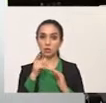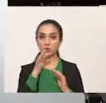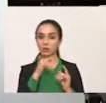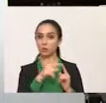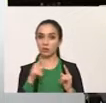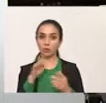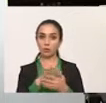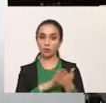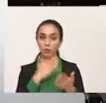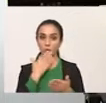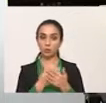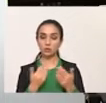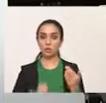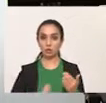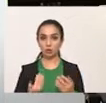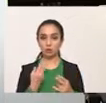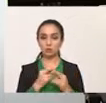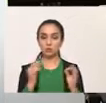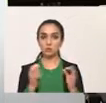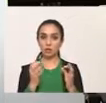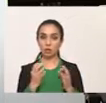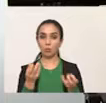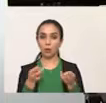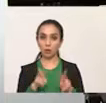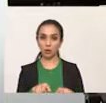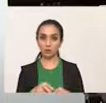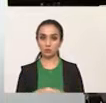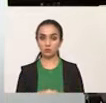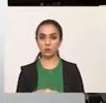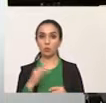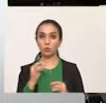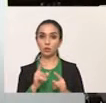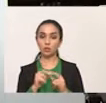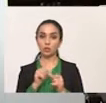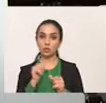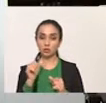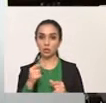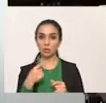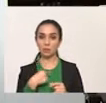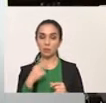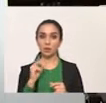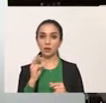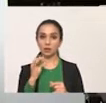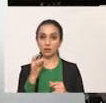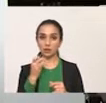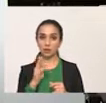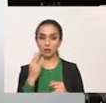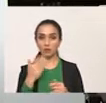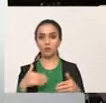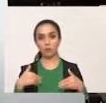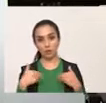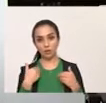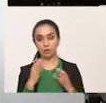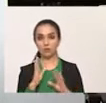davomida o'z hayotchanligini saqlab qoladi. Bundan tashqari, biz bakteriyalarning